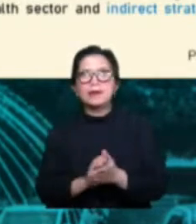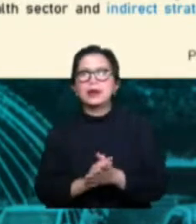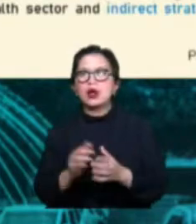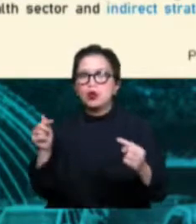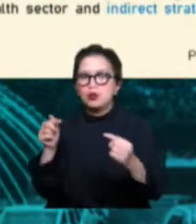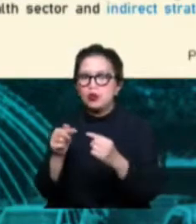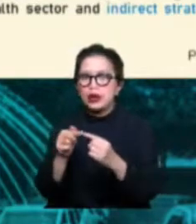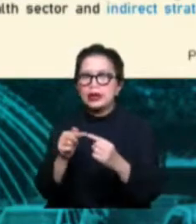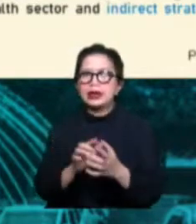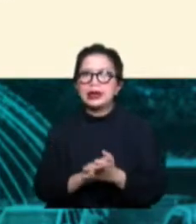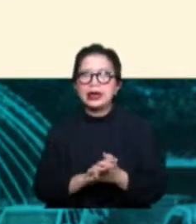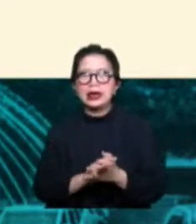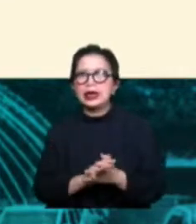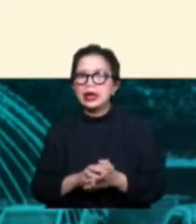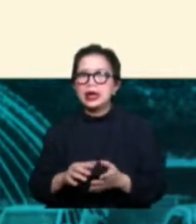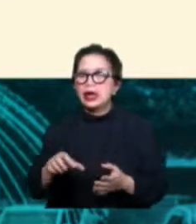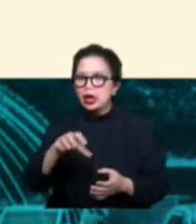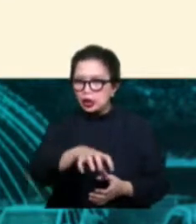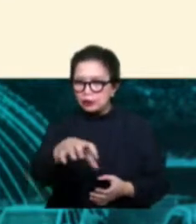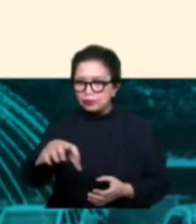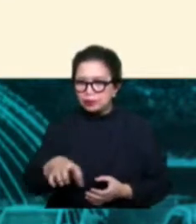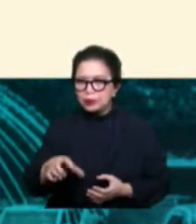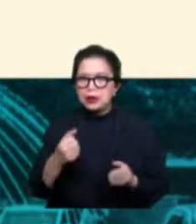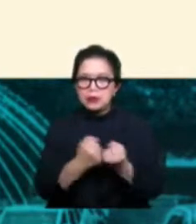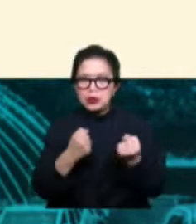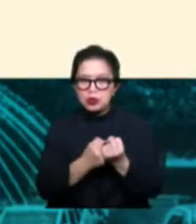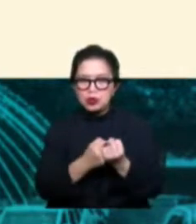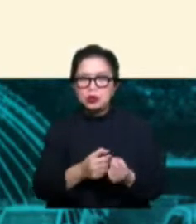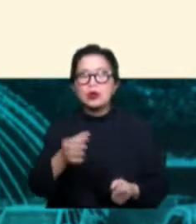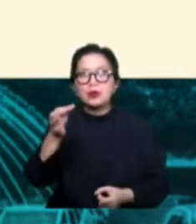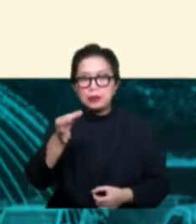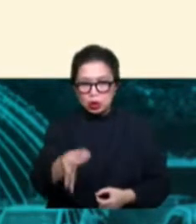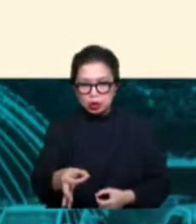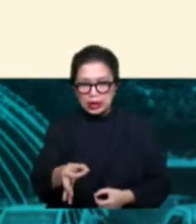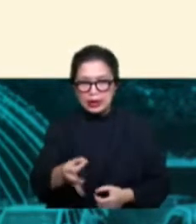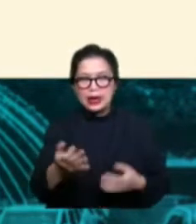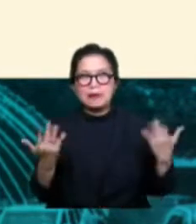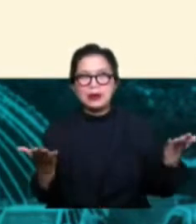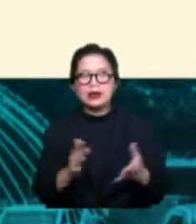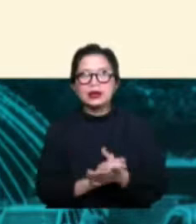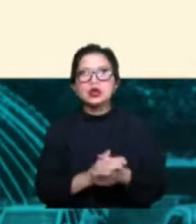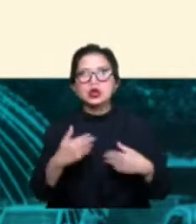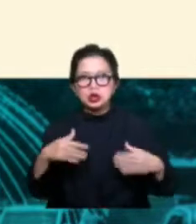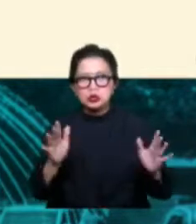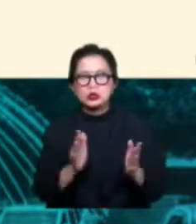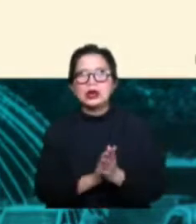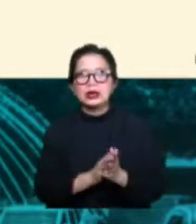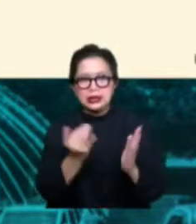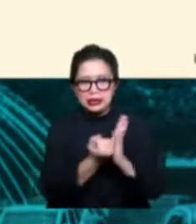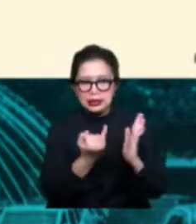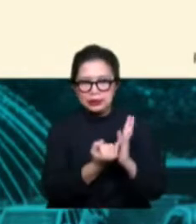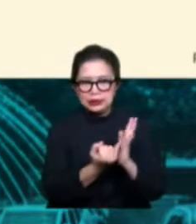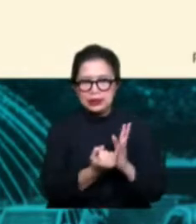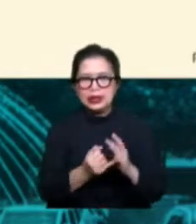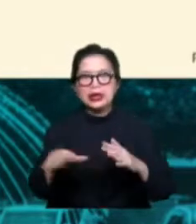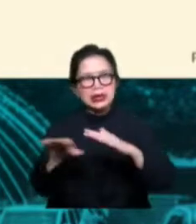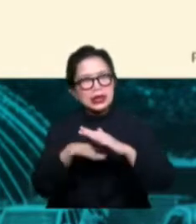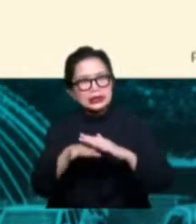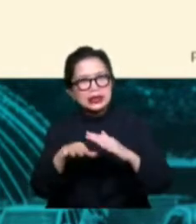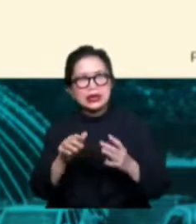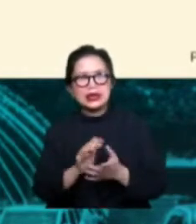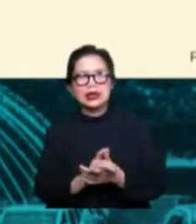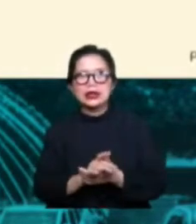Several investment opportunities in urban health have been identified based on the determinant of urban health, on the determinant of